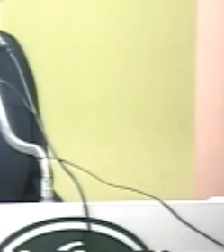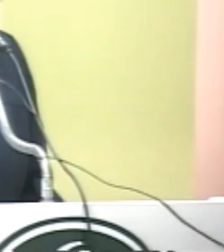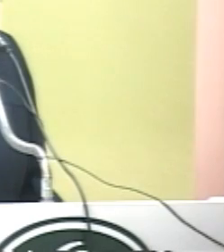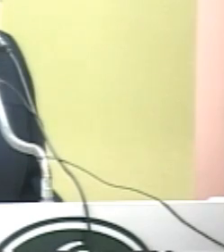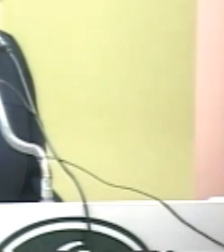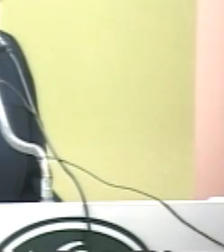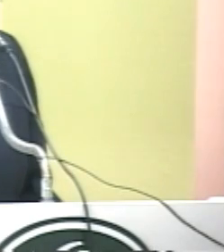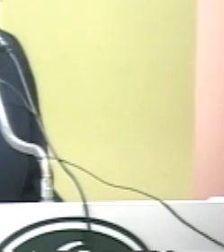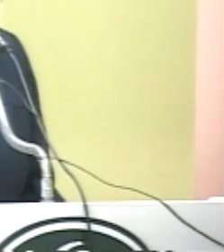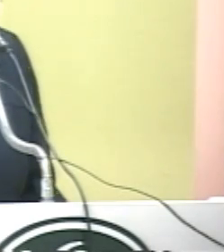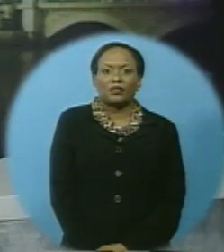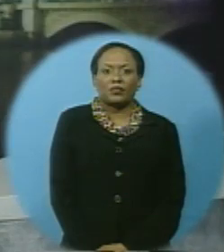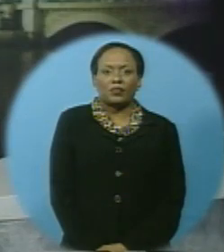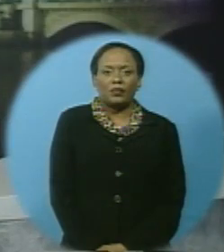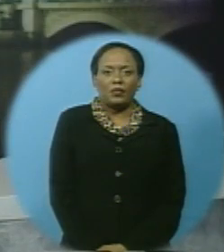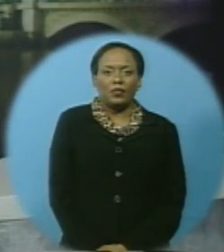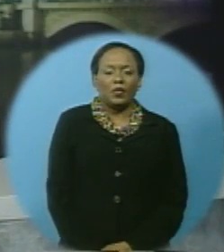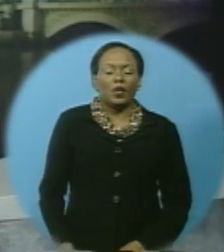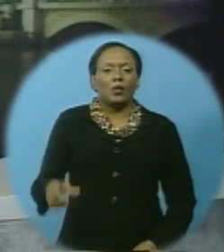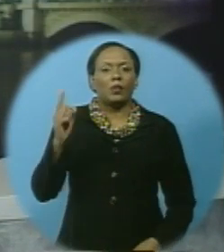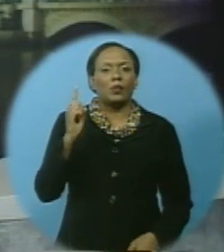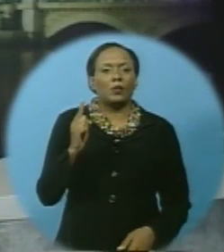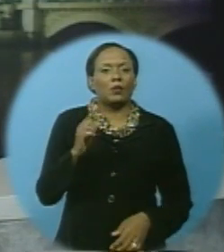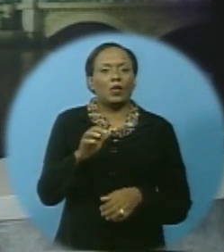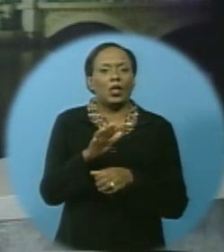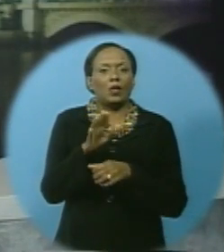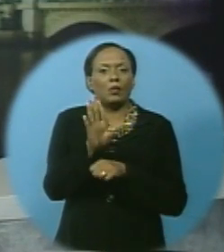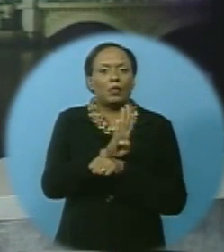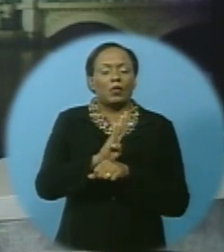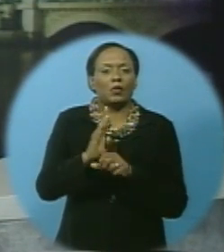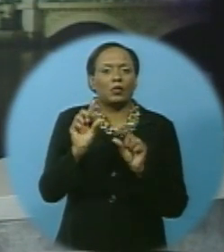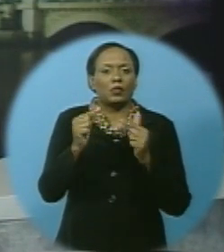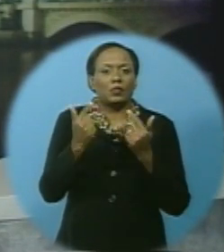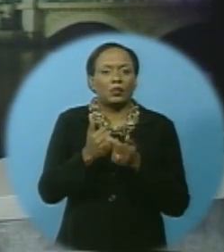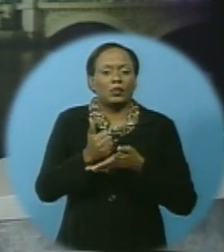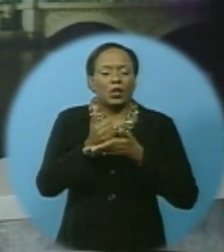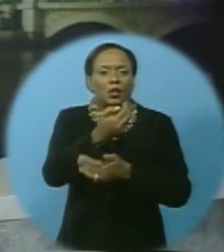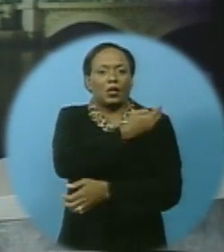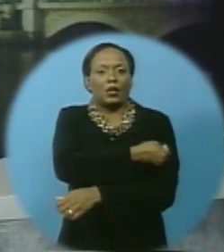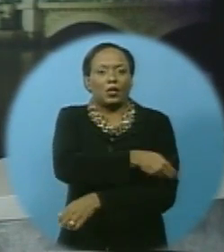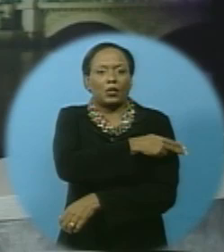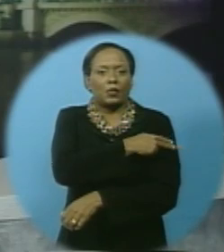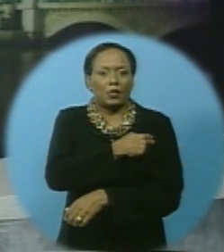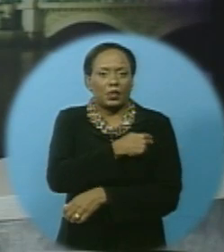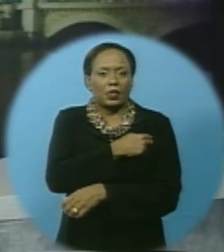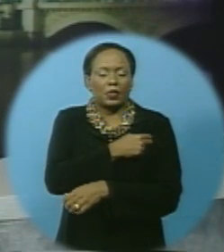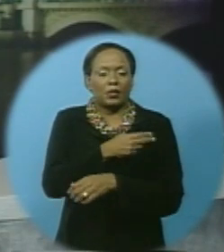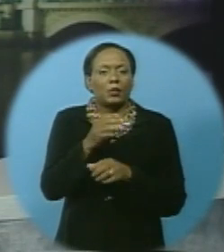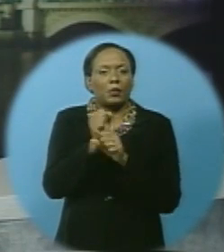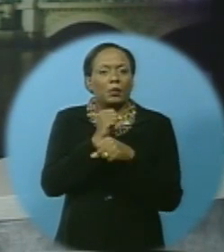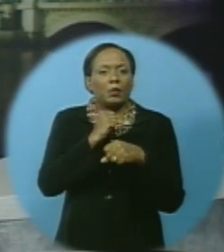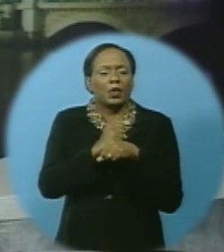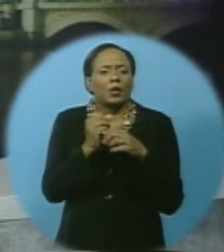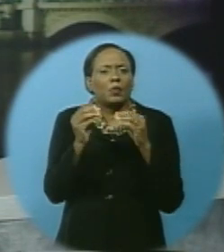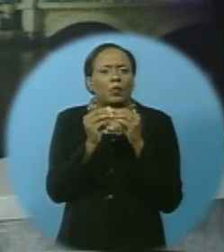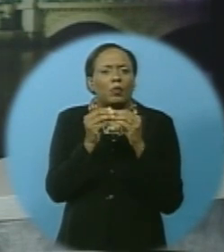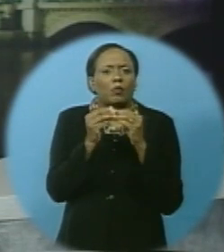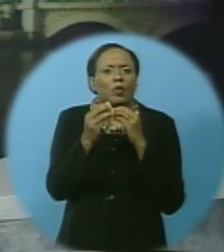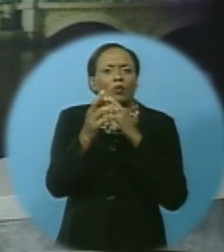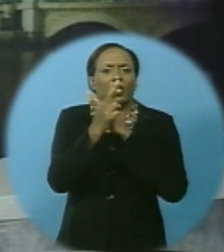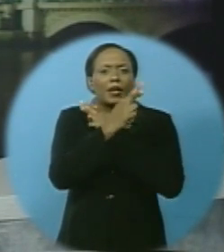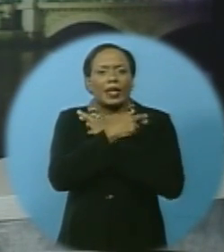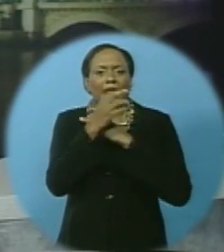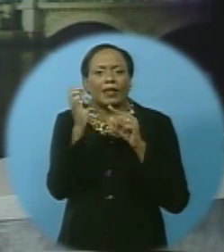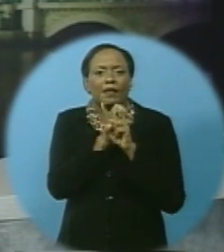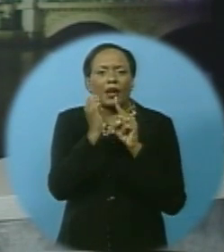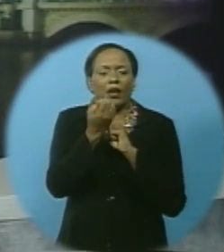been exposed to. One local foundation has assisted the Queen Elizabeth Hospital in creating a relaxing environment